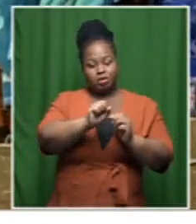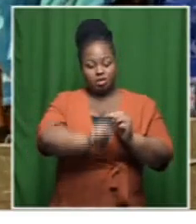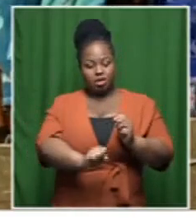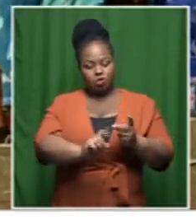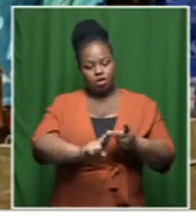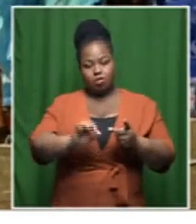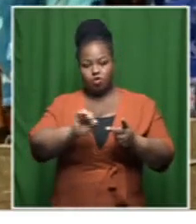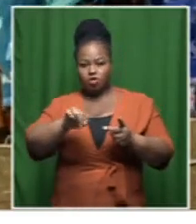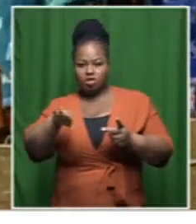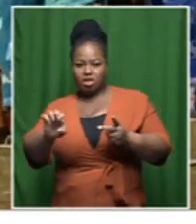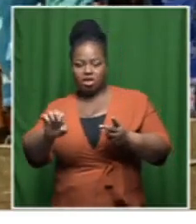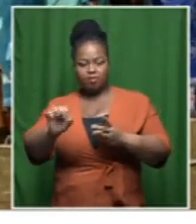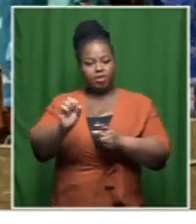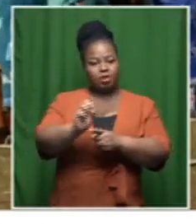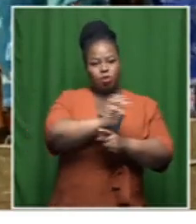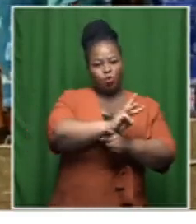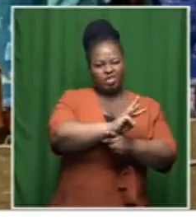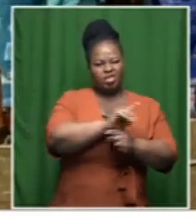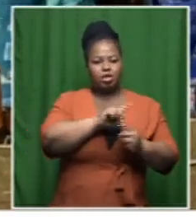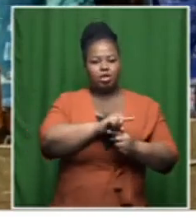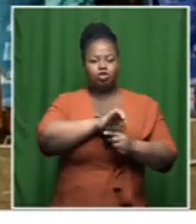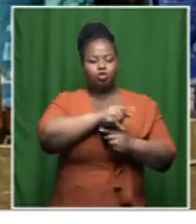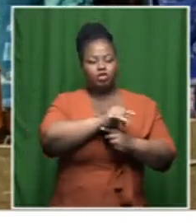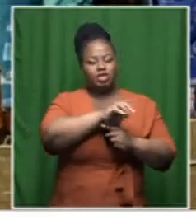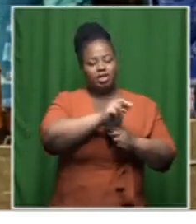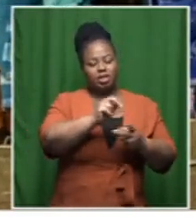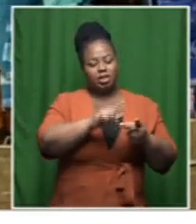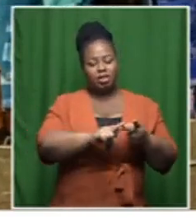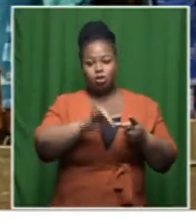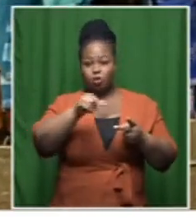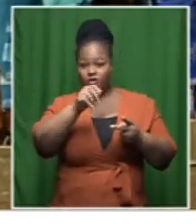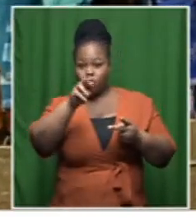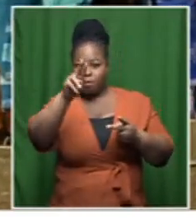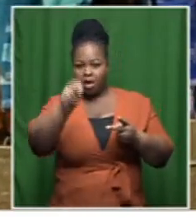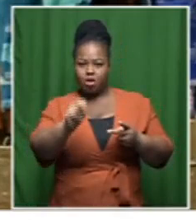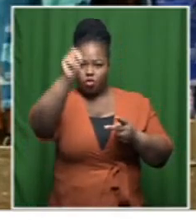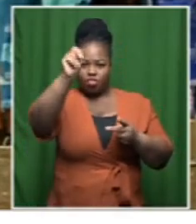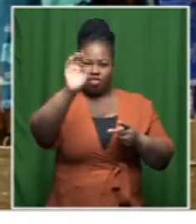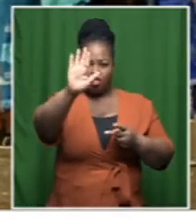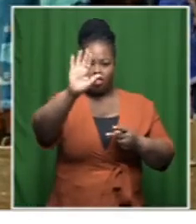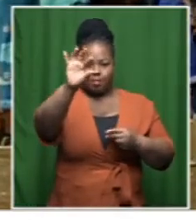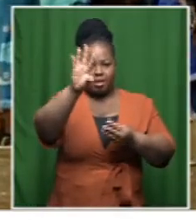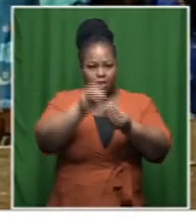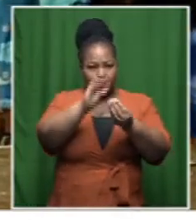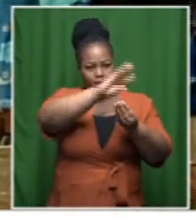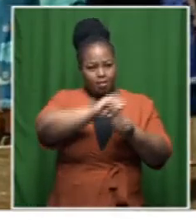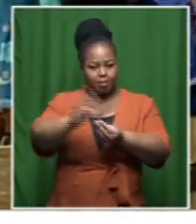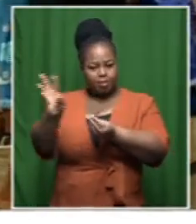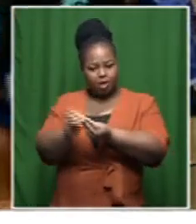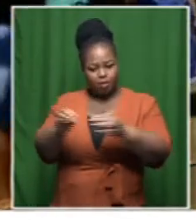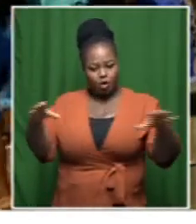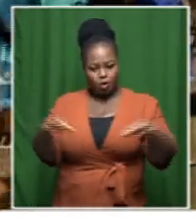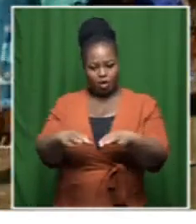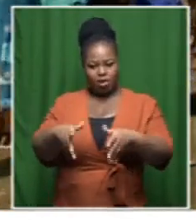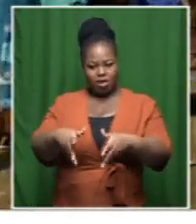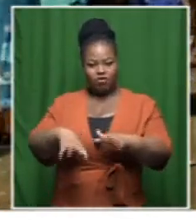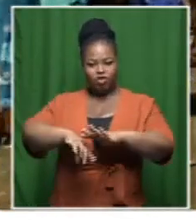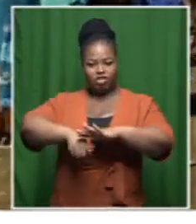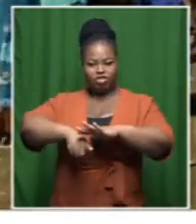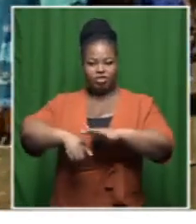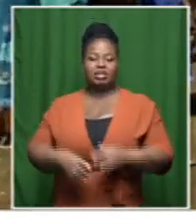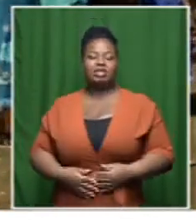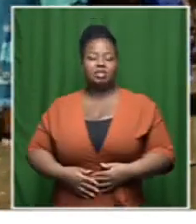Umkhuze, places like Jozini, Kwangwanase, and then Ngwavuma, which is the northern, far northern parts of these districts.